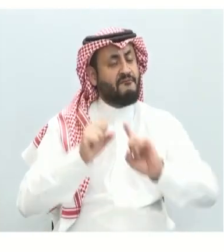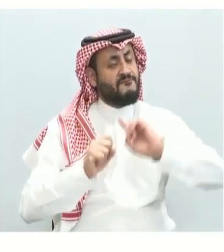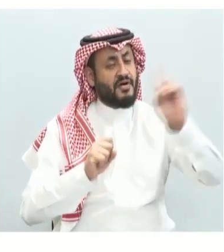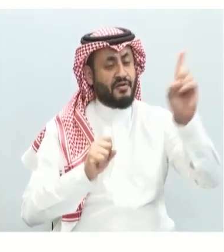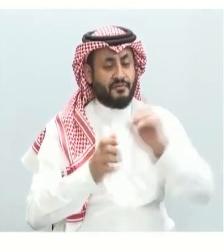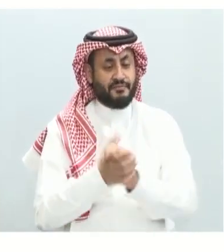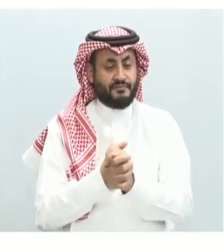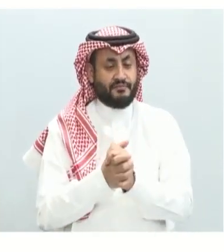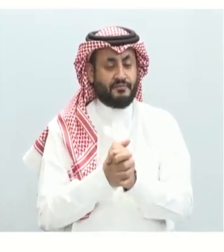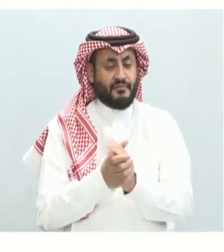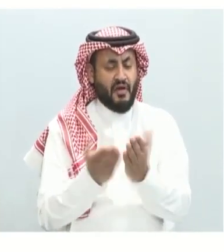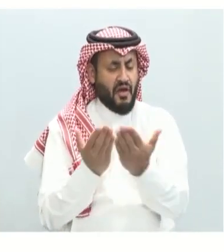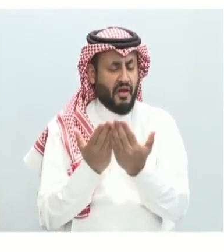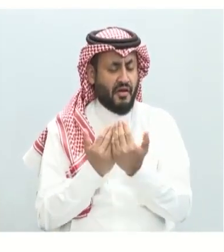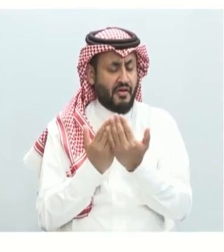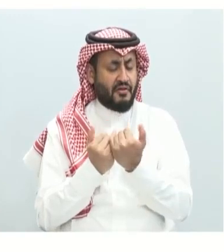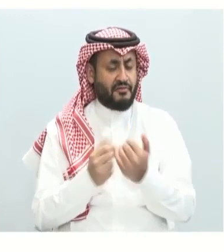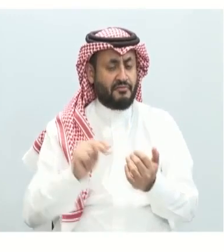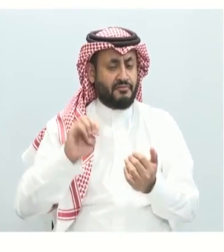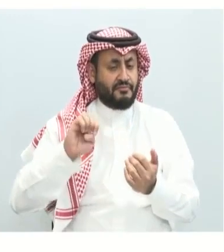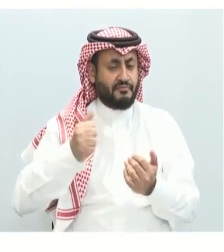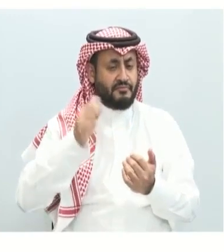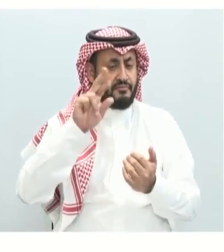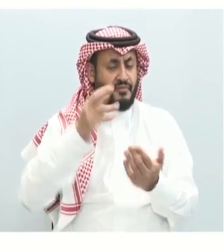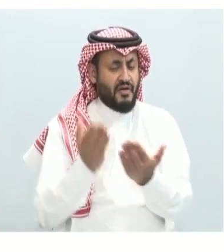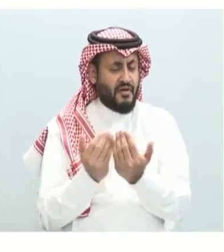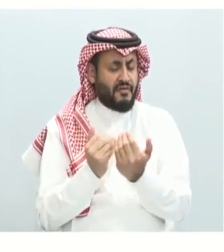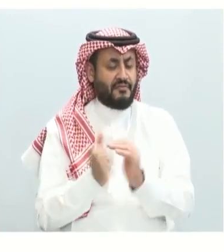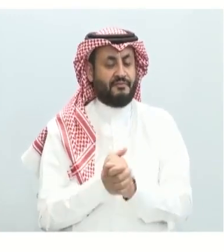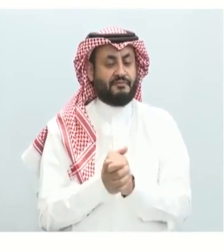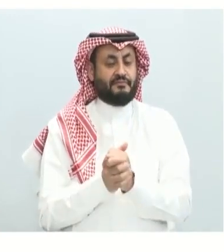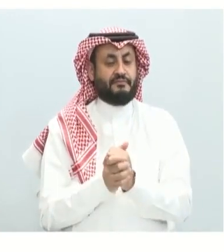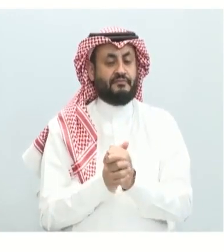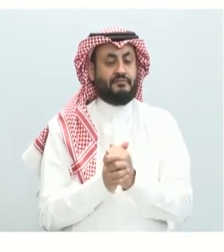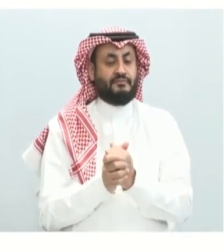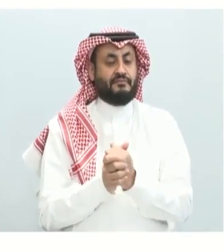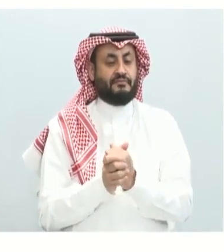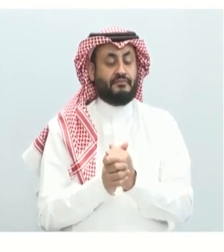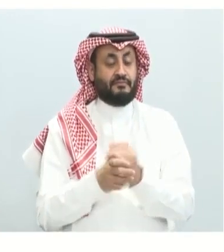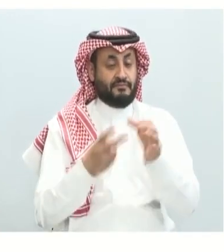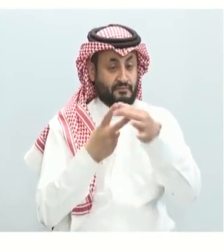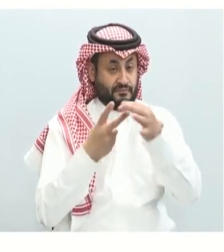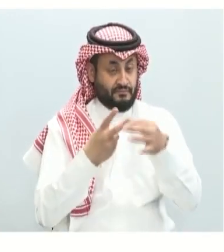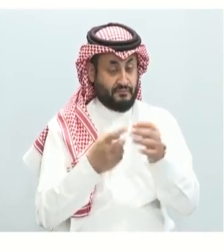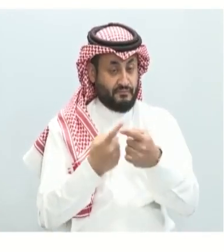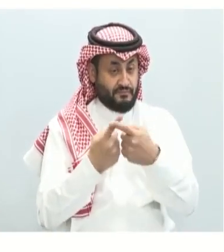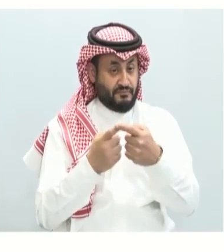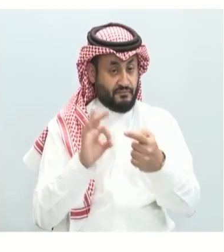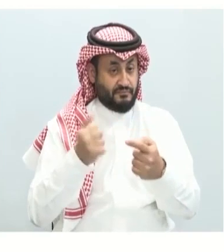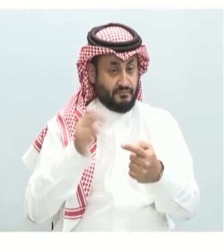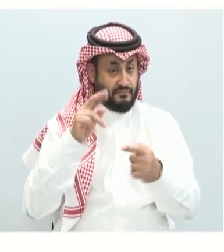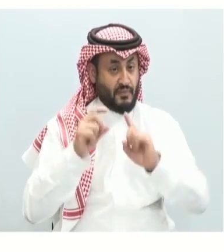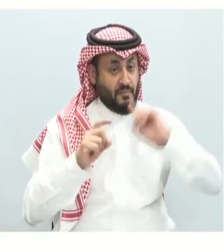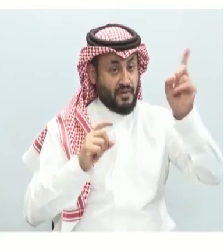it's far from here. Or it is near here. So we have word far and